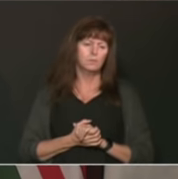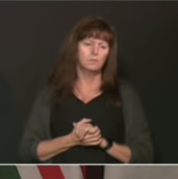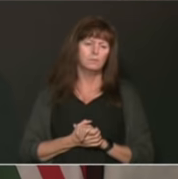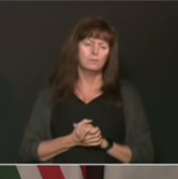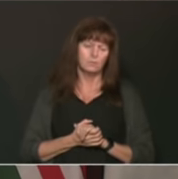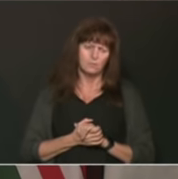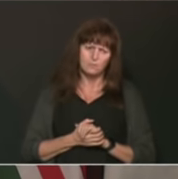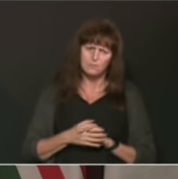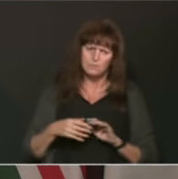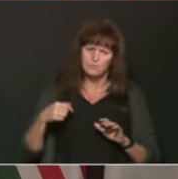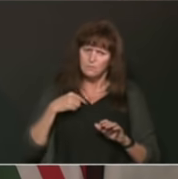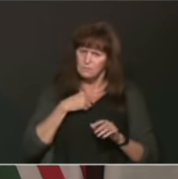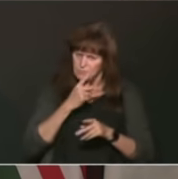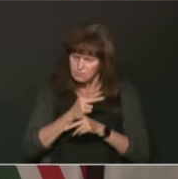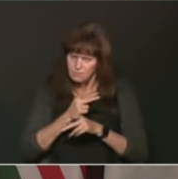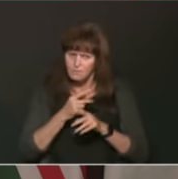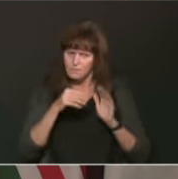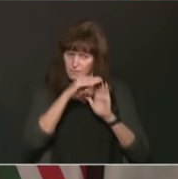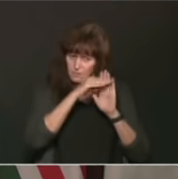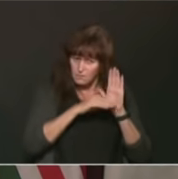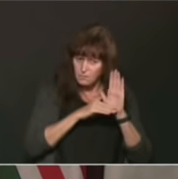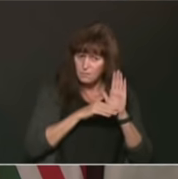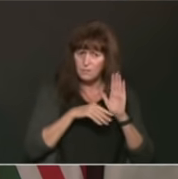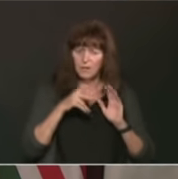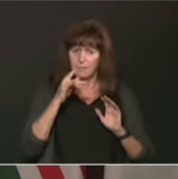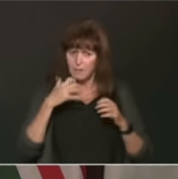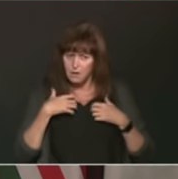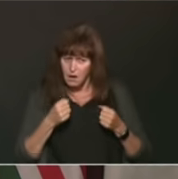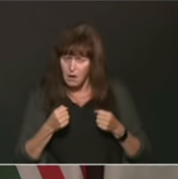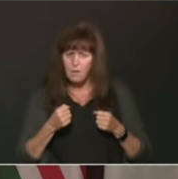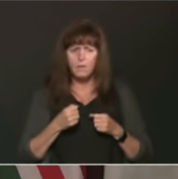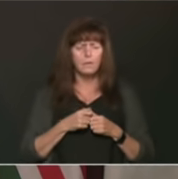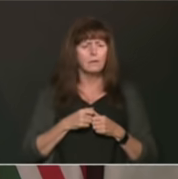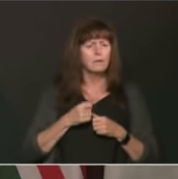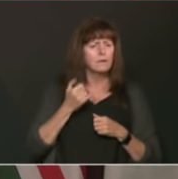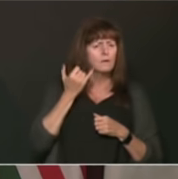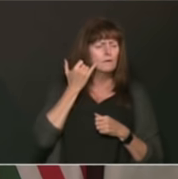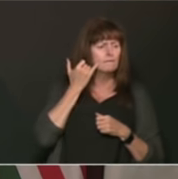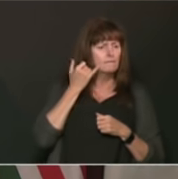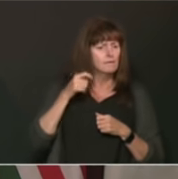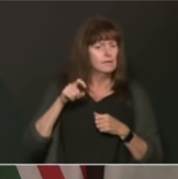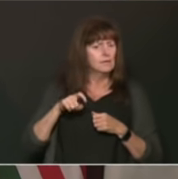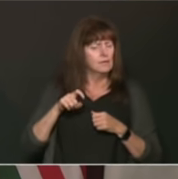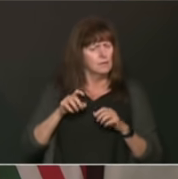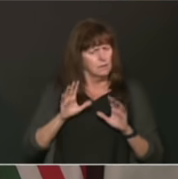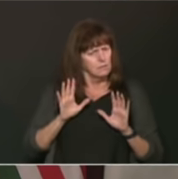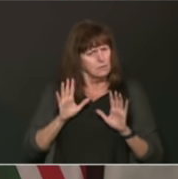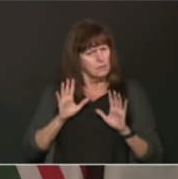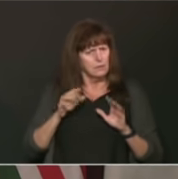if necessary. Yes, we've been slow and cautious and conservative in Ontario,